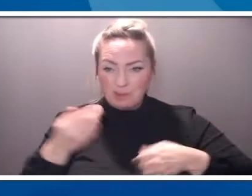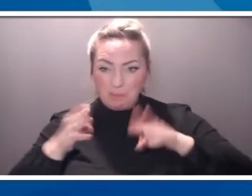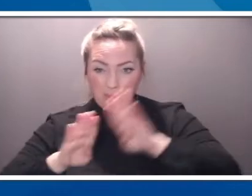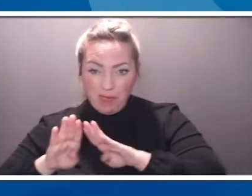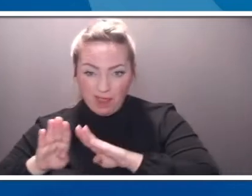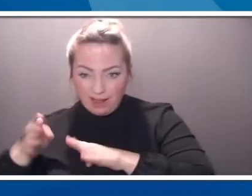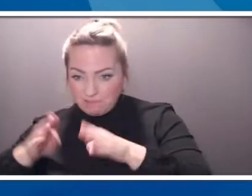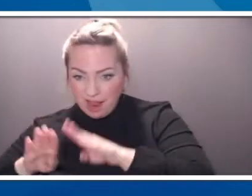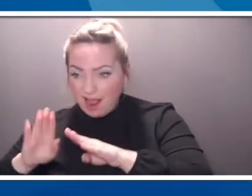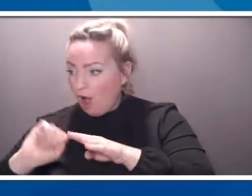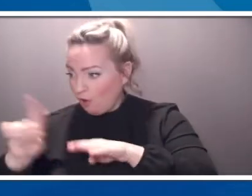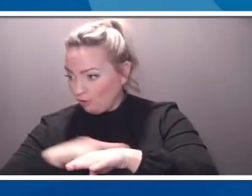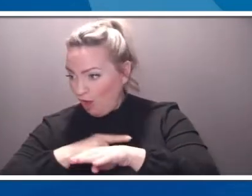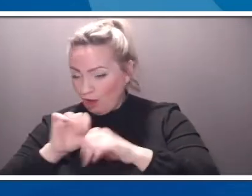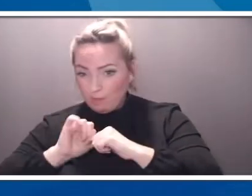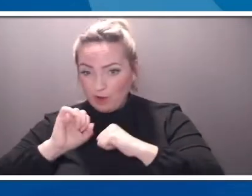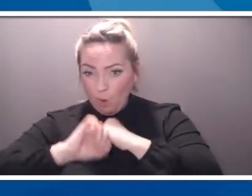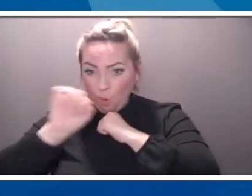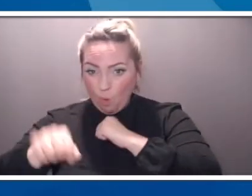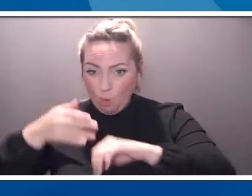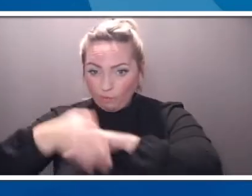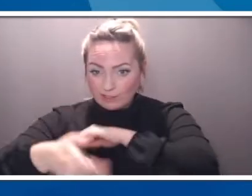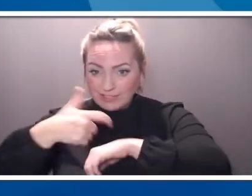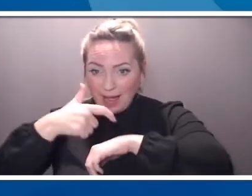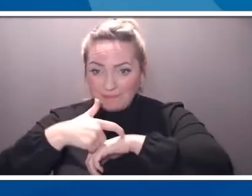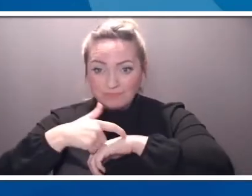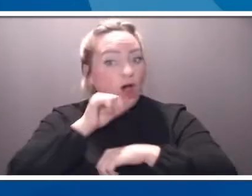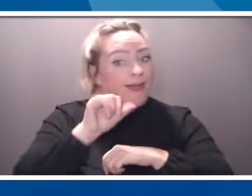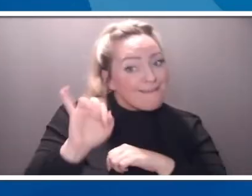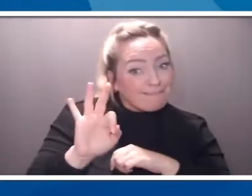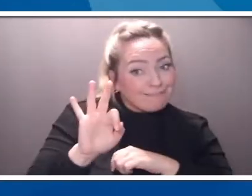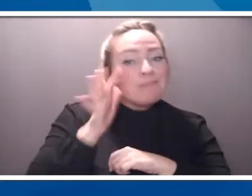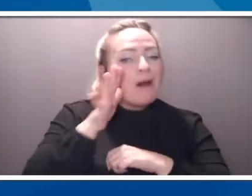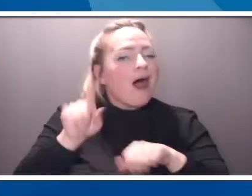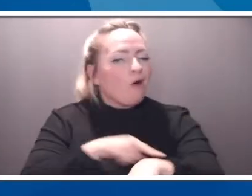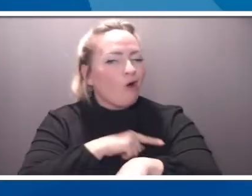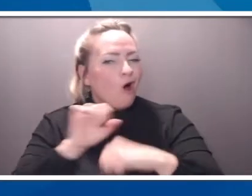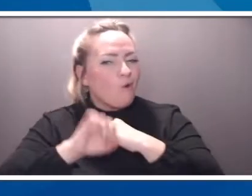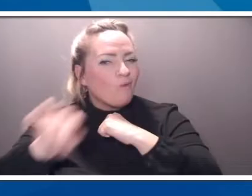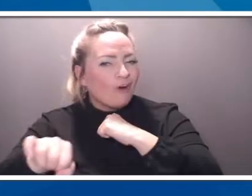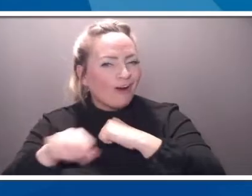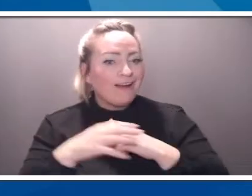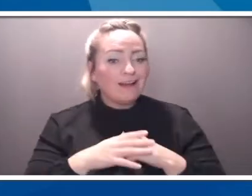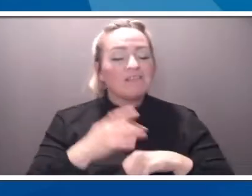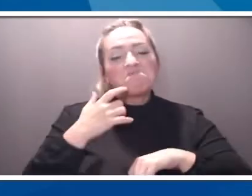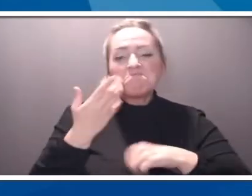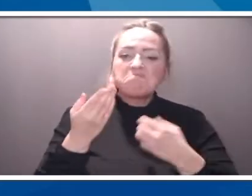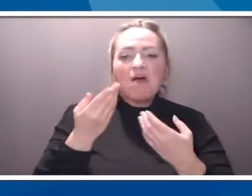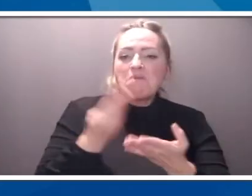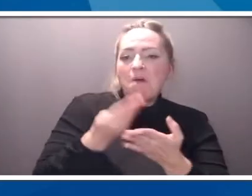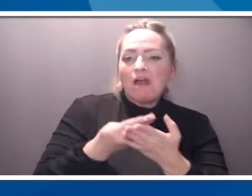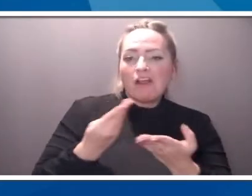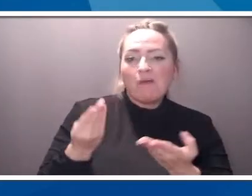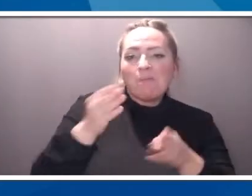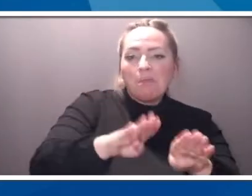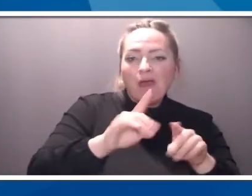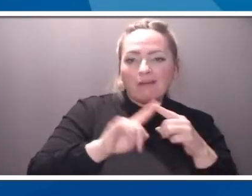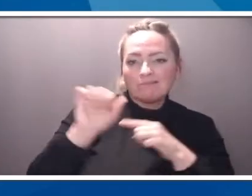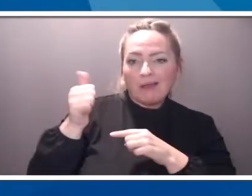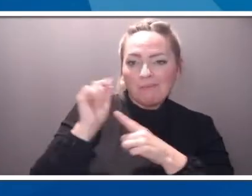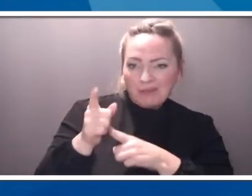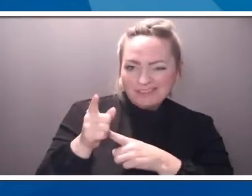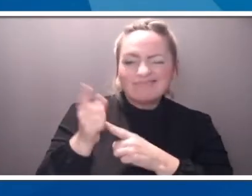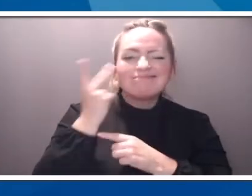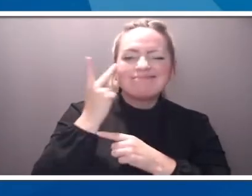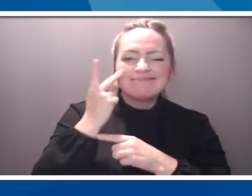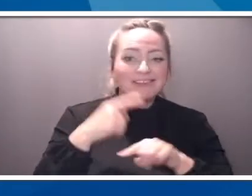slides, so there's a betting pool going around how long I will be overrunning. Not if, but how long. So my money's on 10 minutes, but